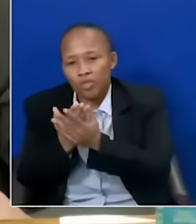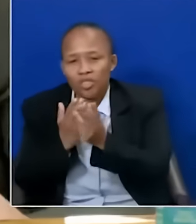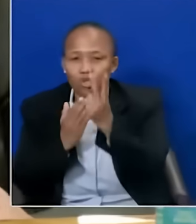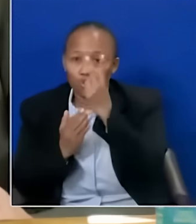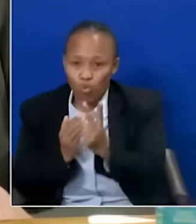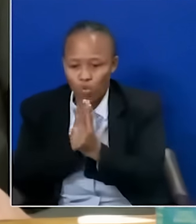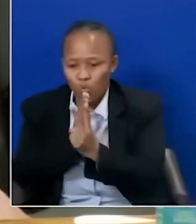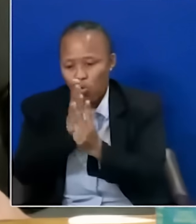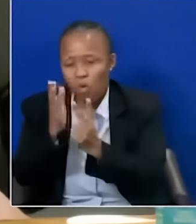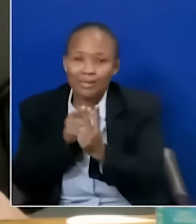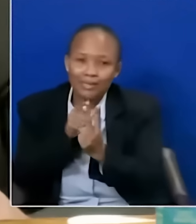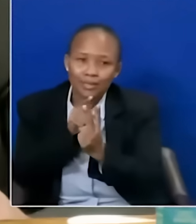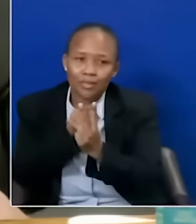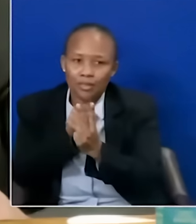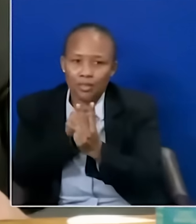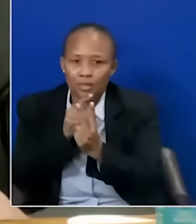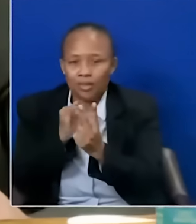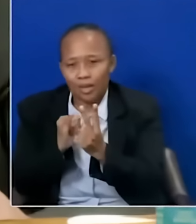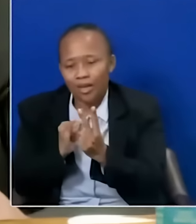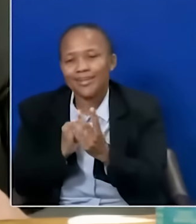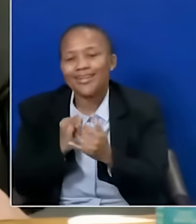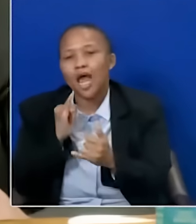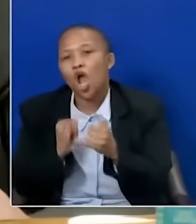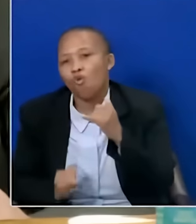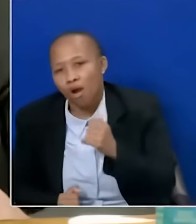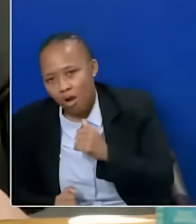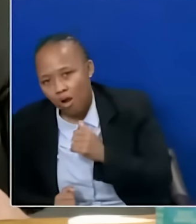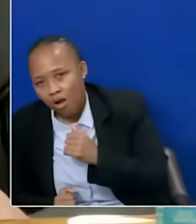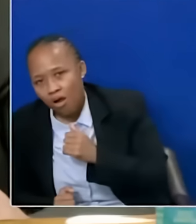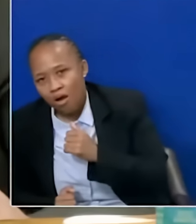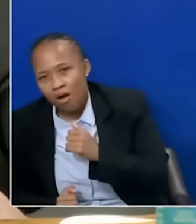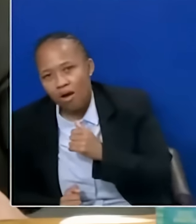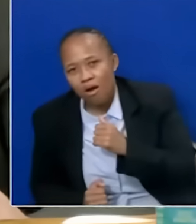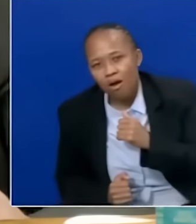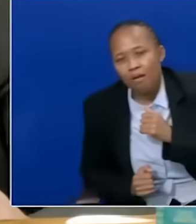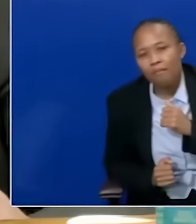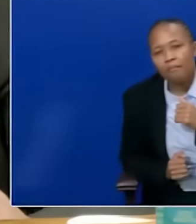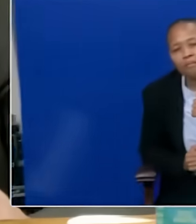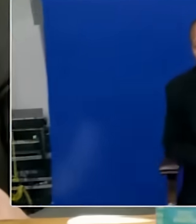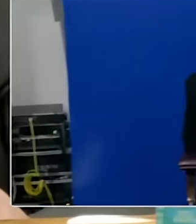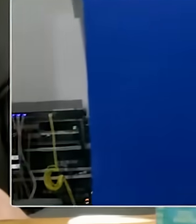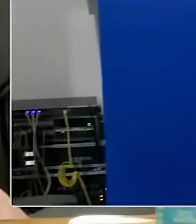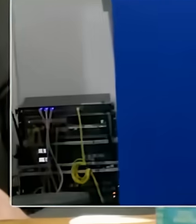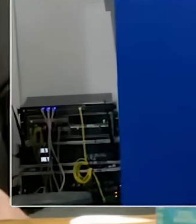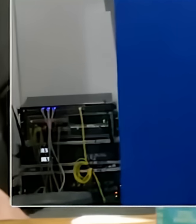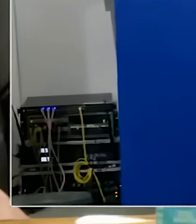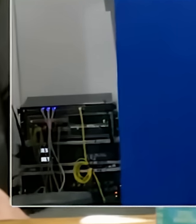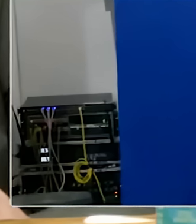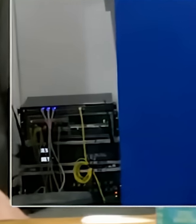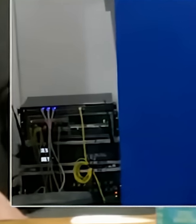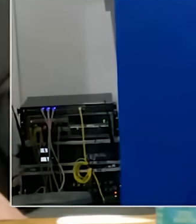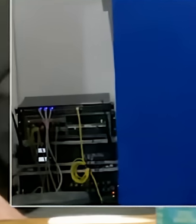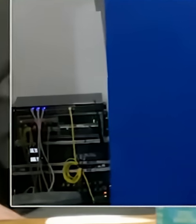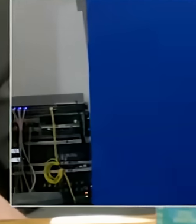error, that in recording what happened to the cartridges that he mentions, cartridges and